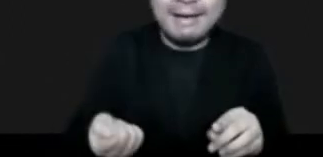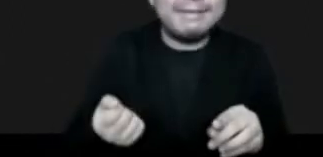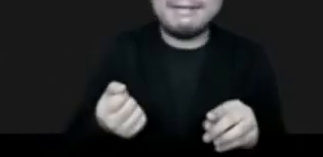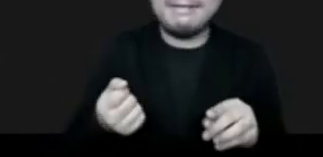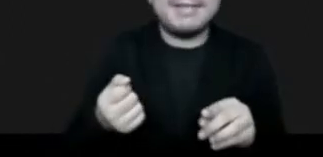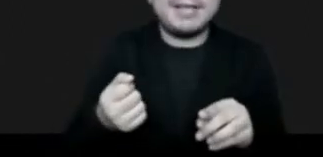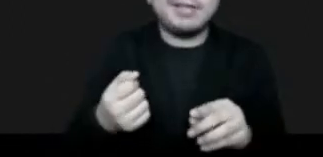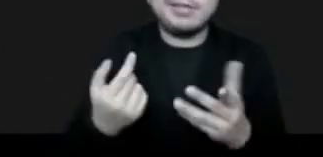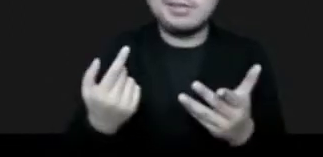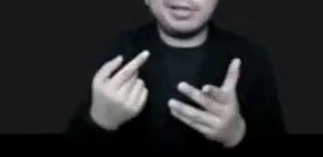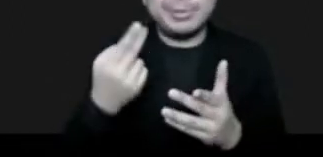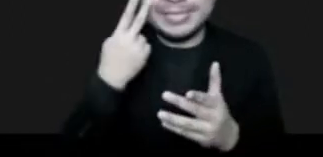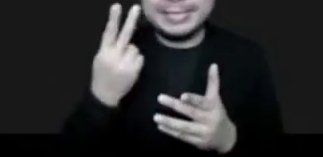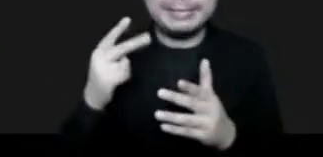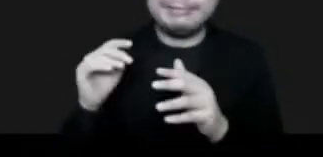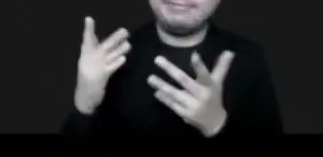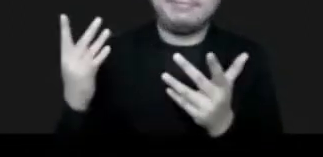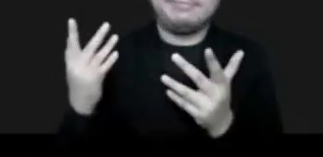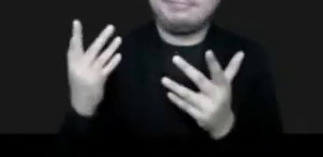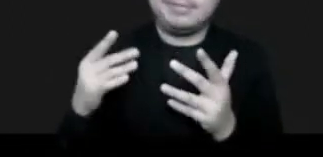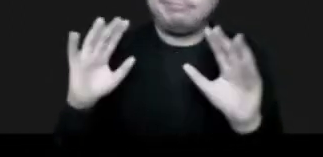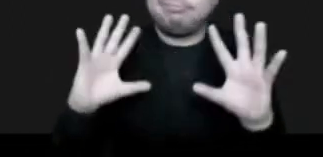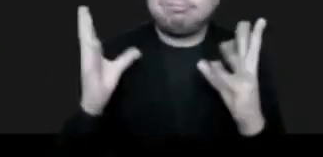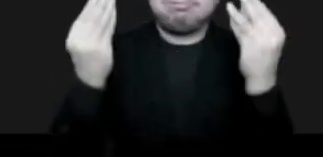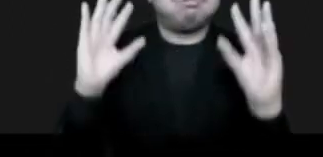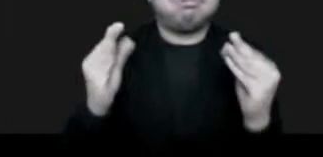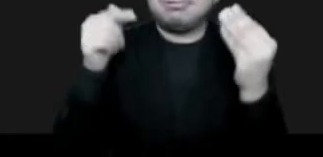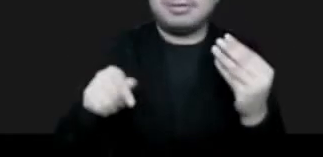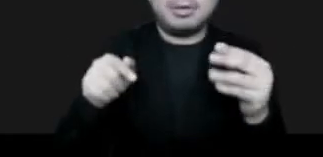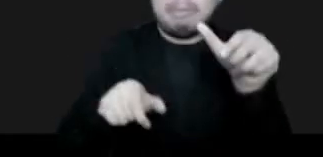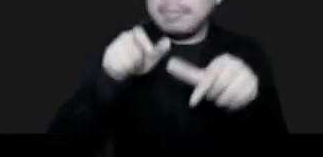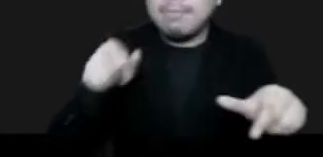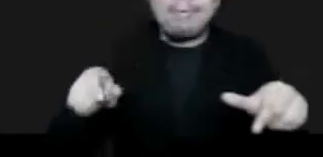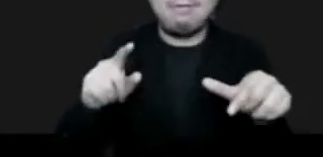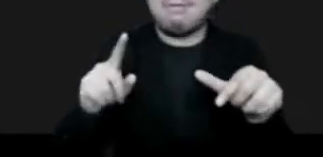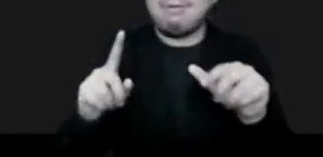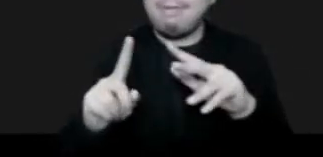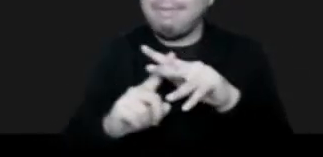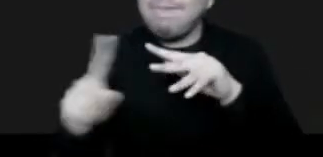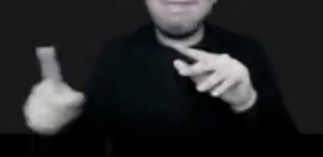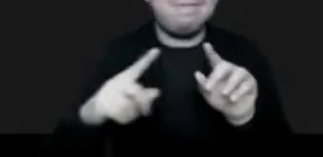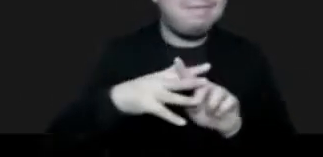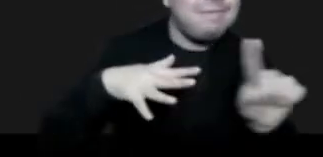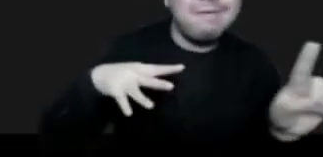related. And people started running left, right, and center. And